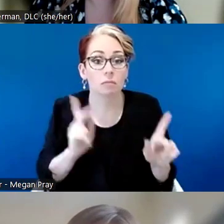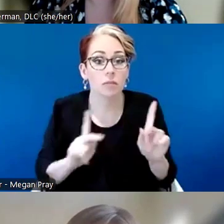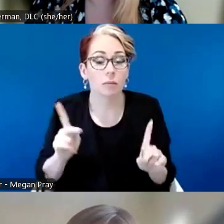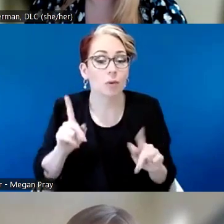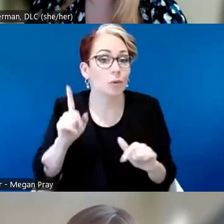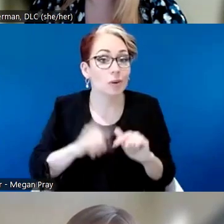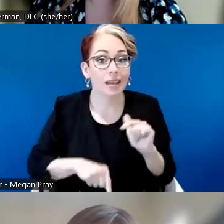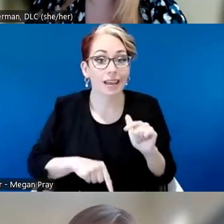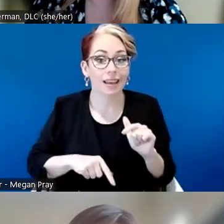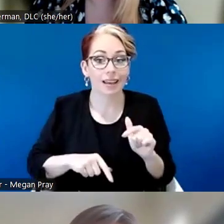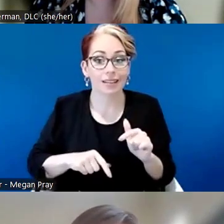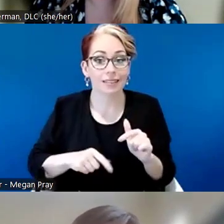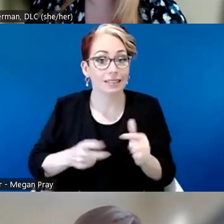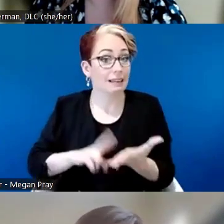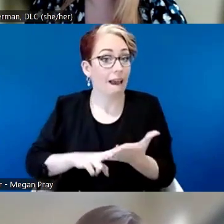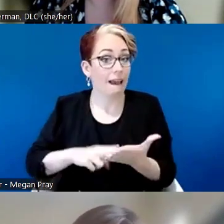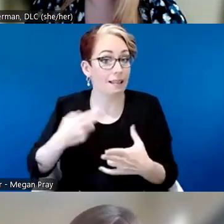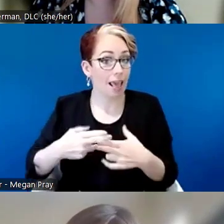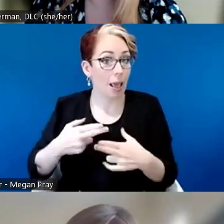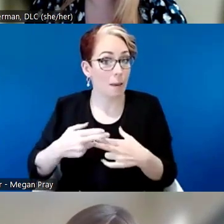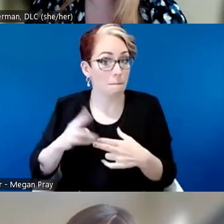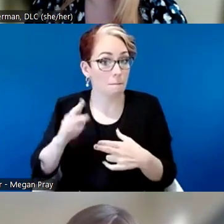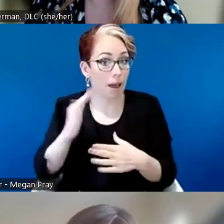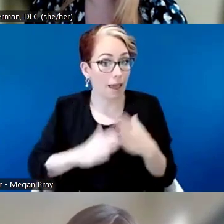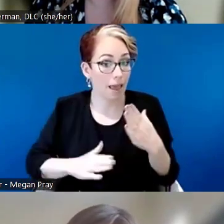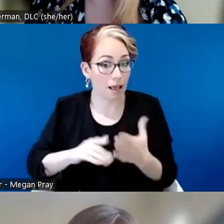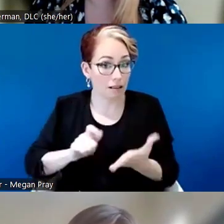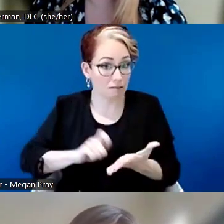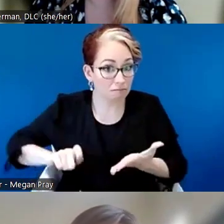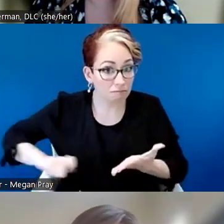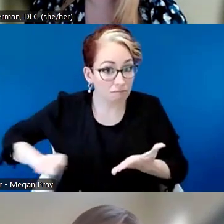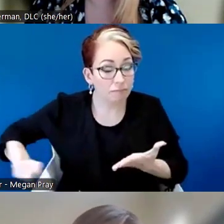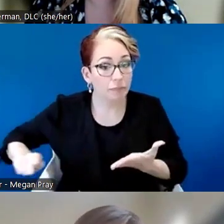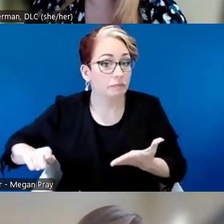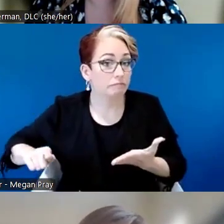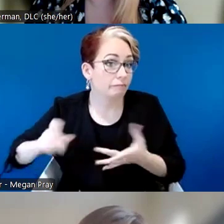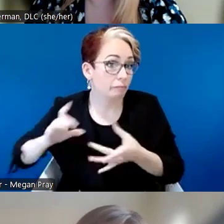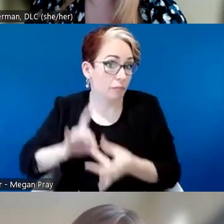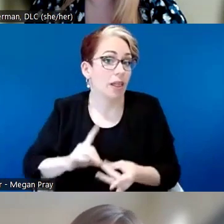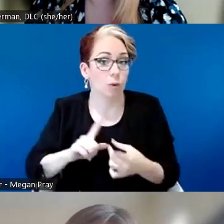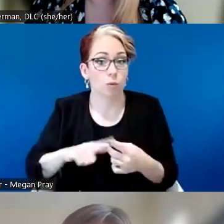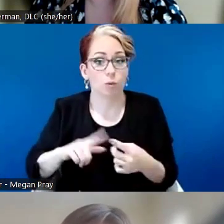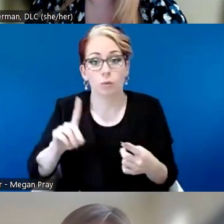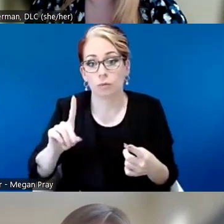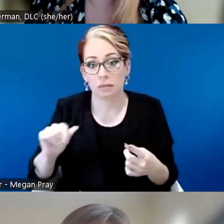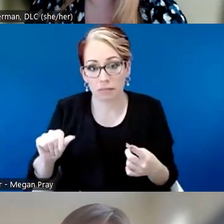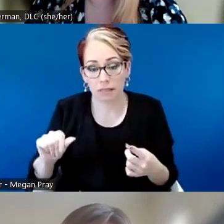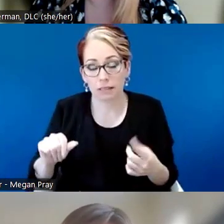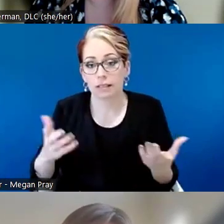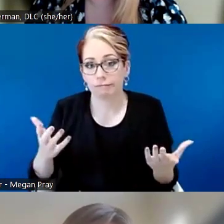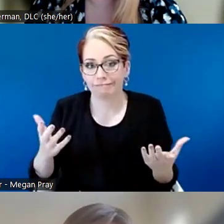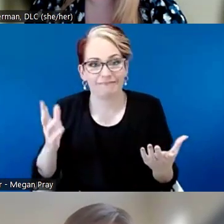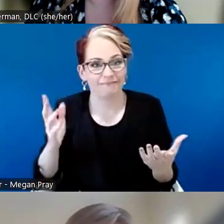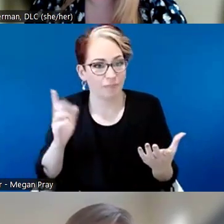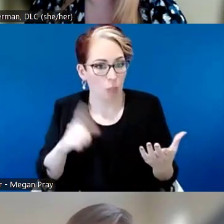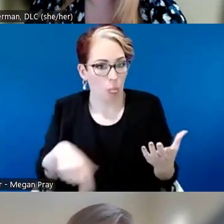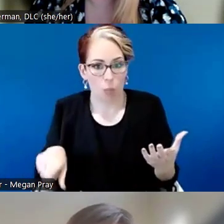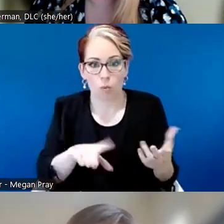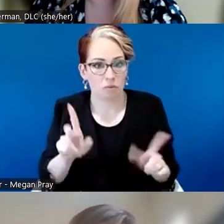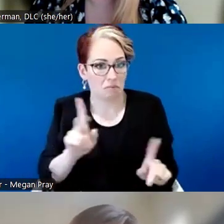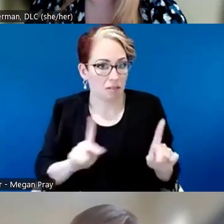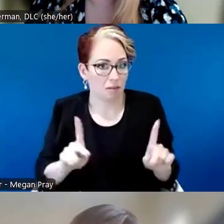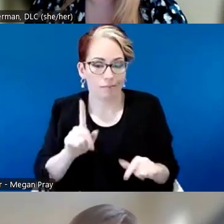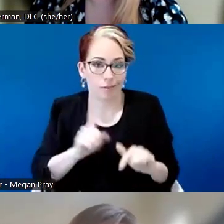hand-drawn signature for disability-related reasons. They were not able to certify their ballot with